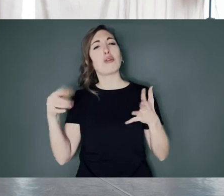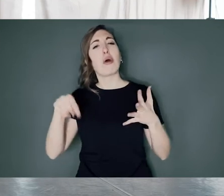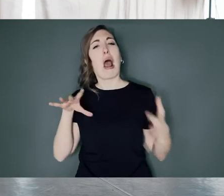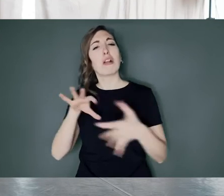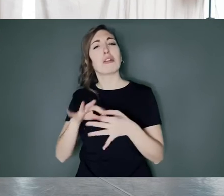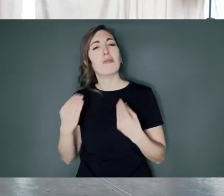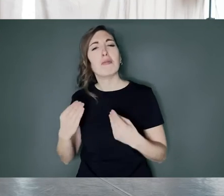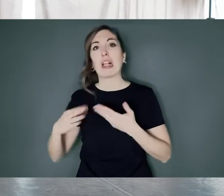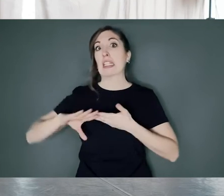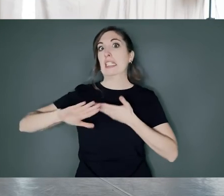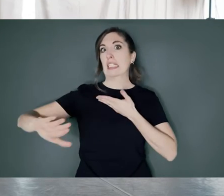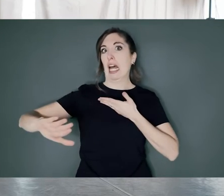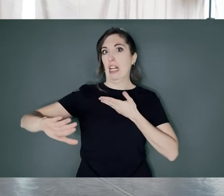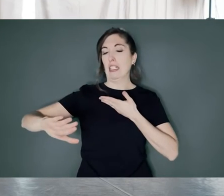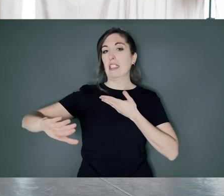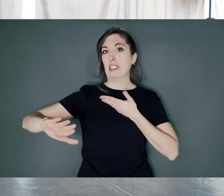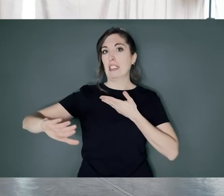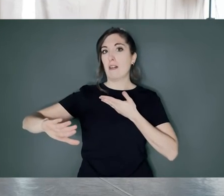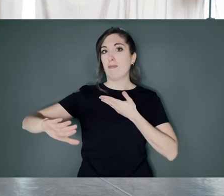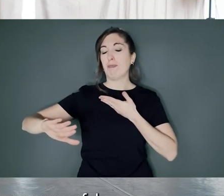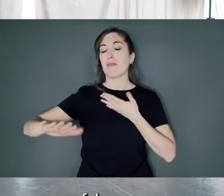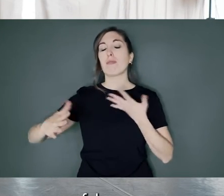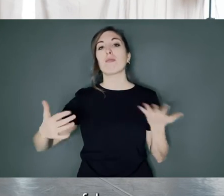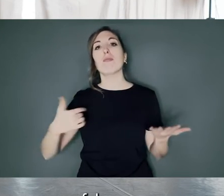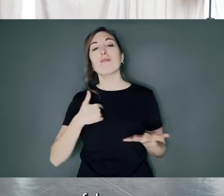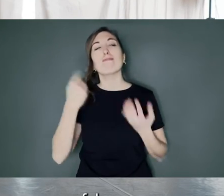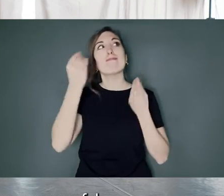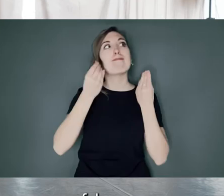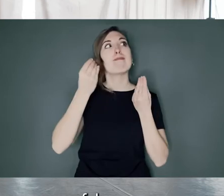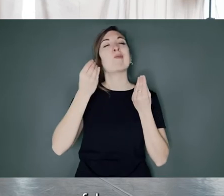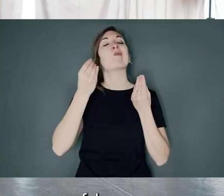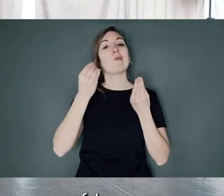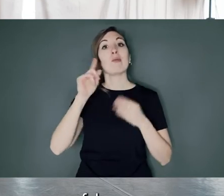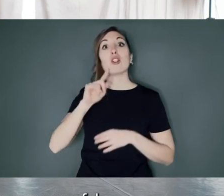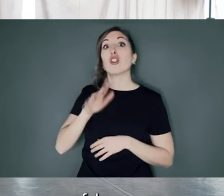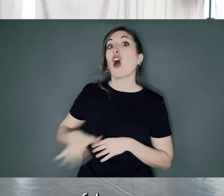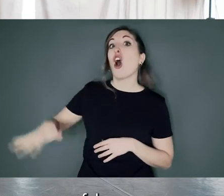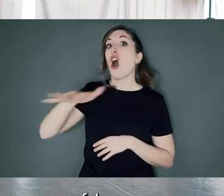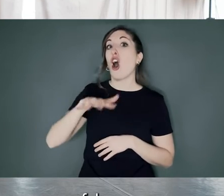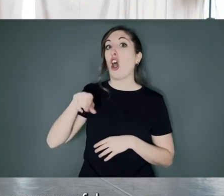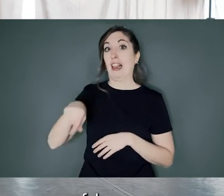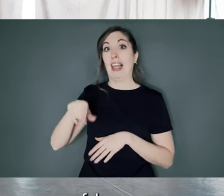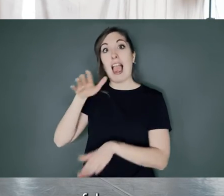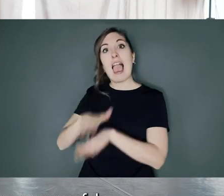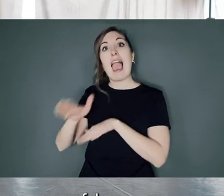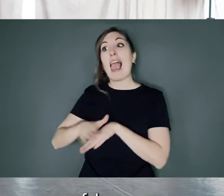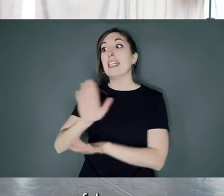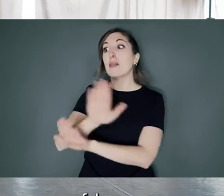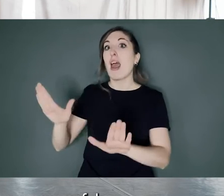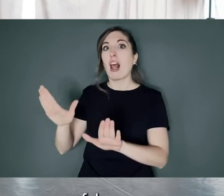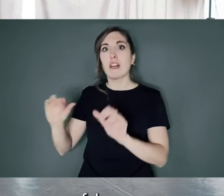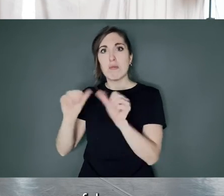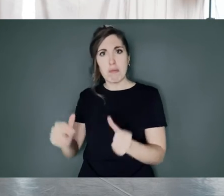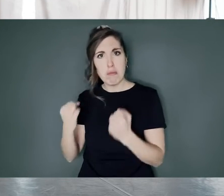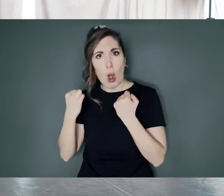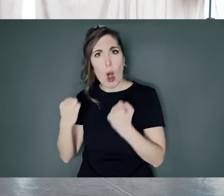and a lot of it is also about distance. And I think the deaf experience is a very powerful